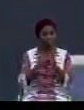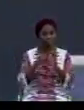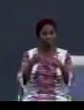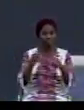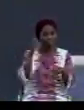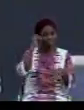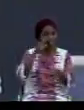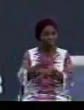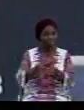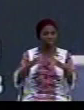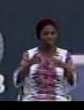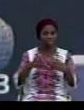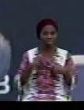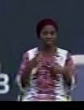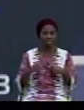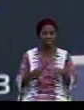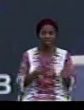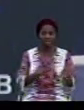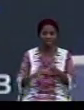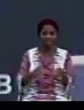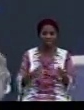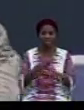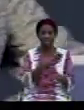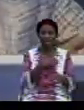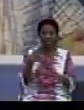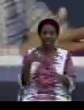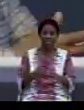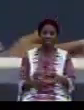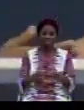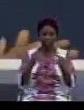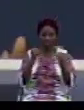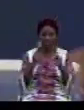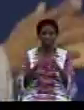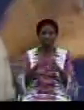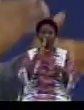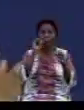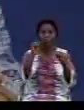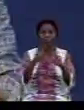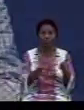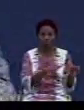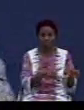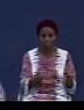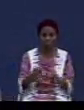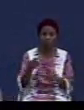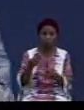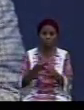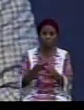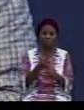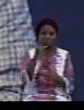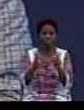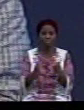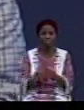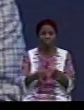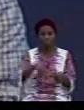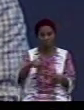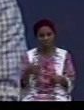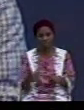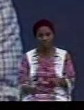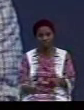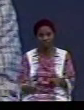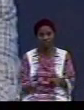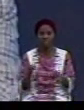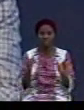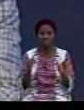the agility and the mobility to be able to move from place to place. That